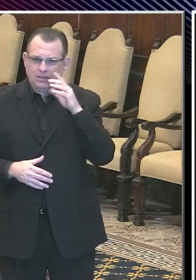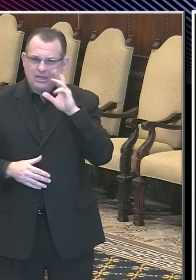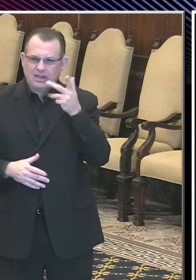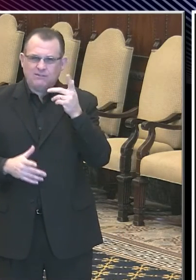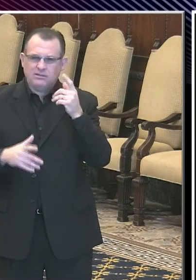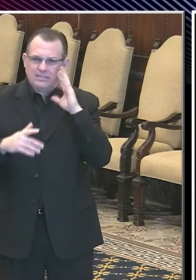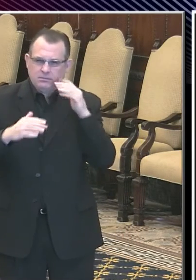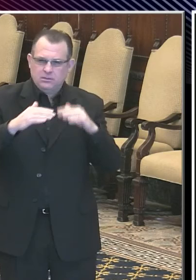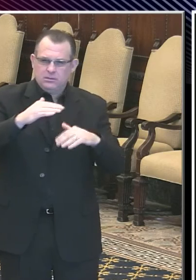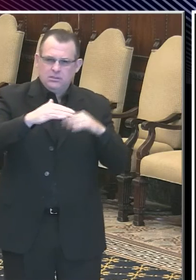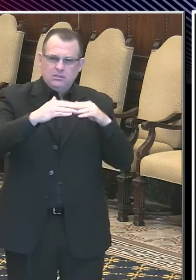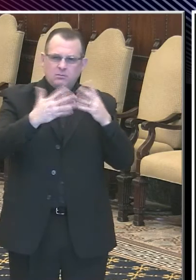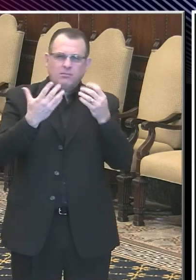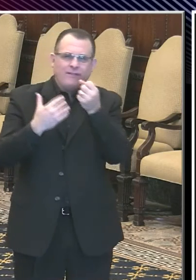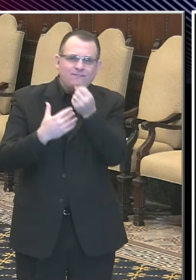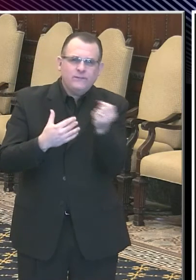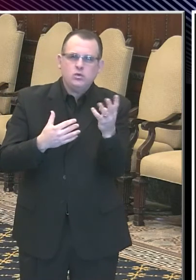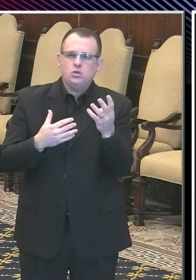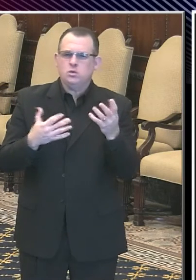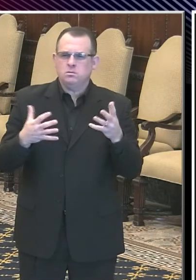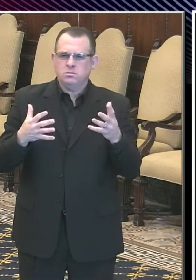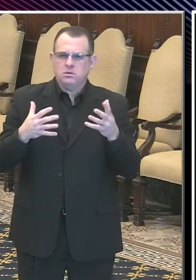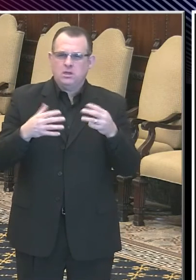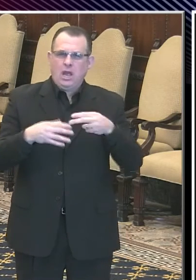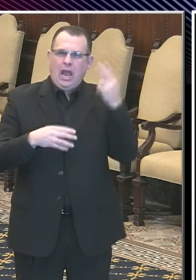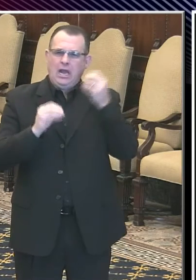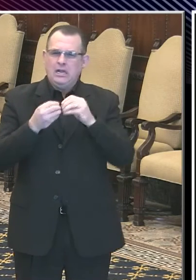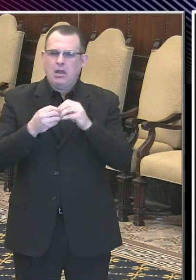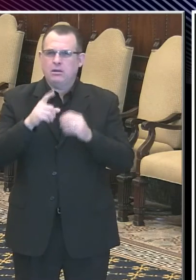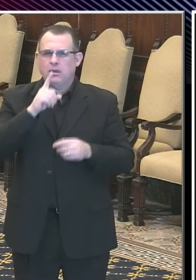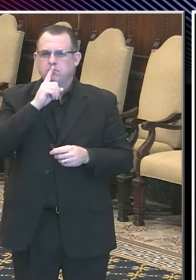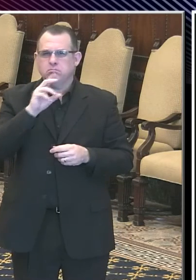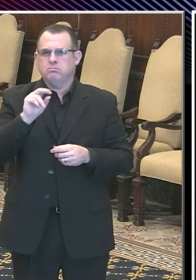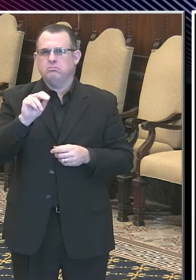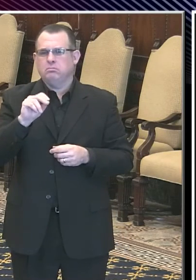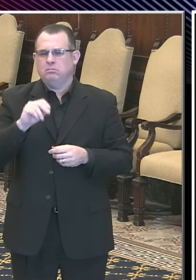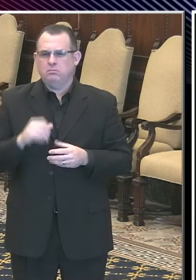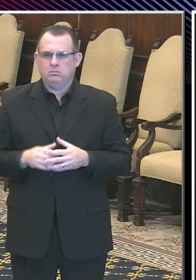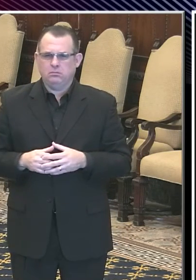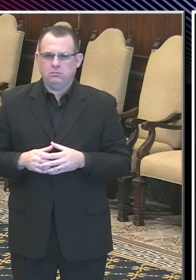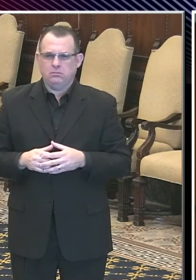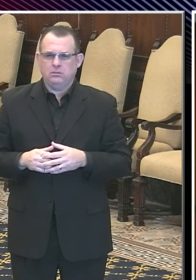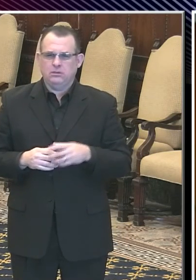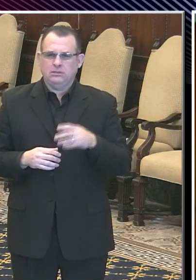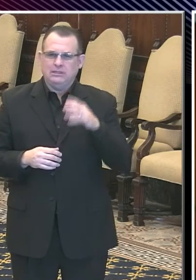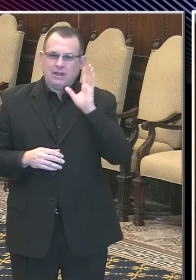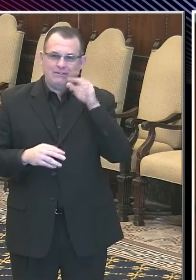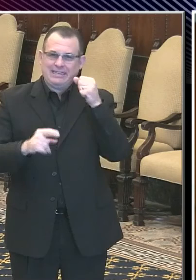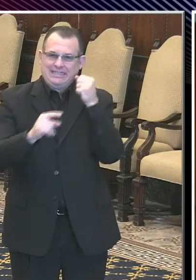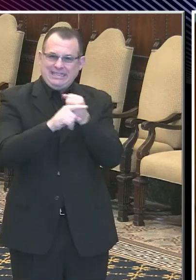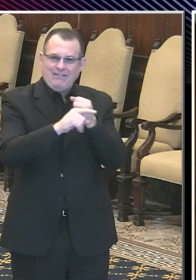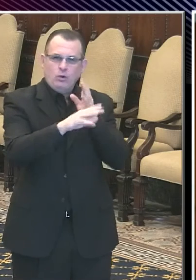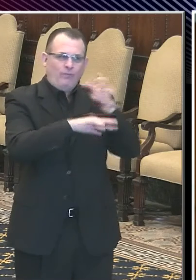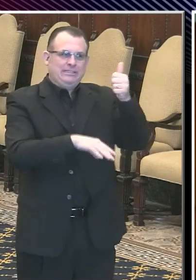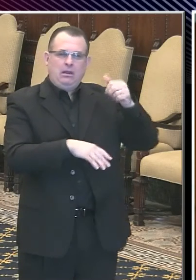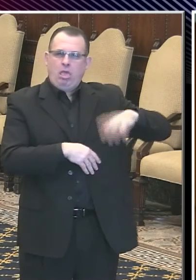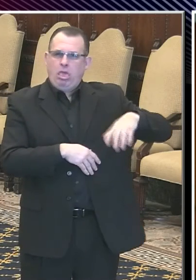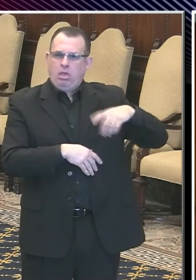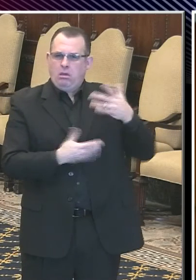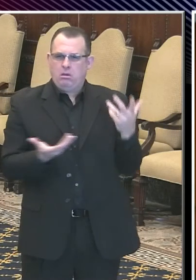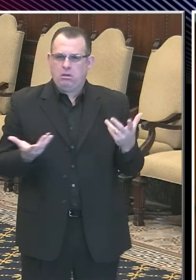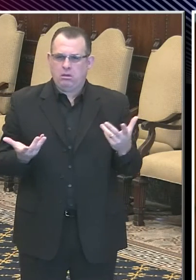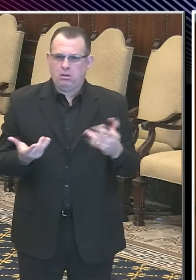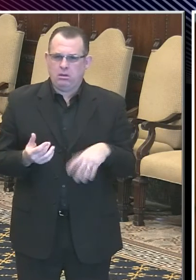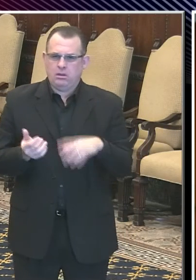of doesn't seem like it's gotten to in double digits, has it? I don't believe we've ever had more than 6 patients there at a